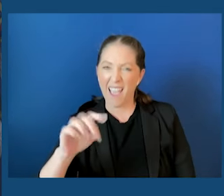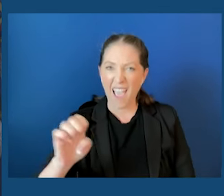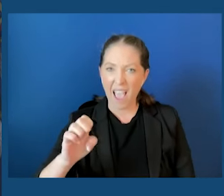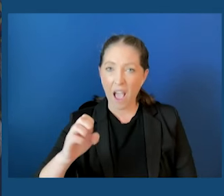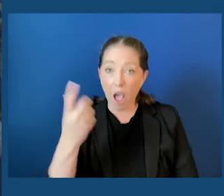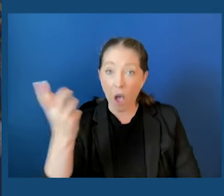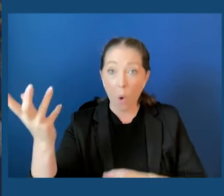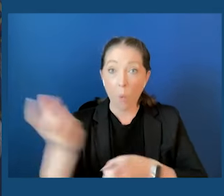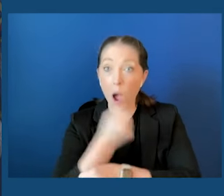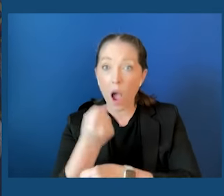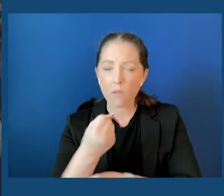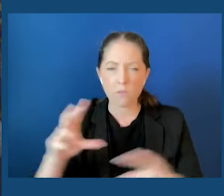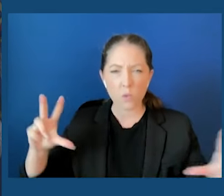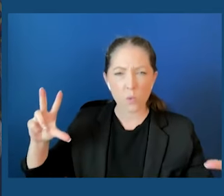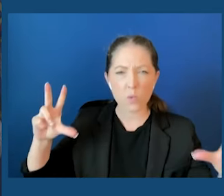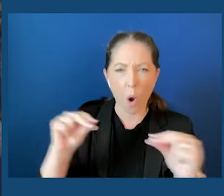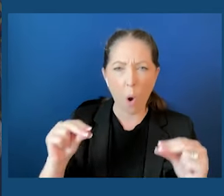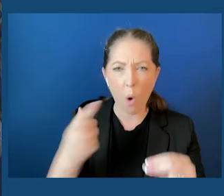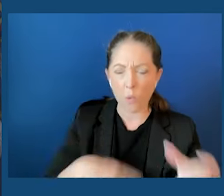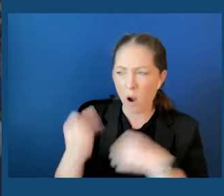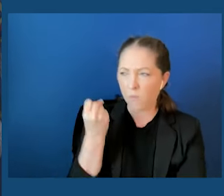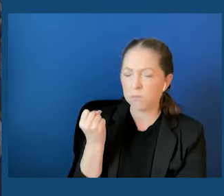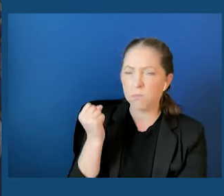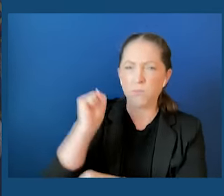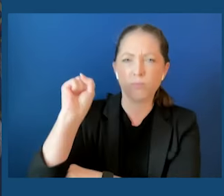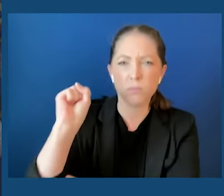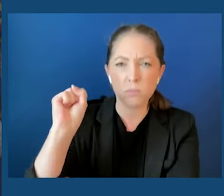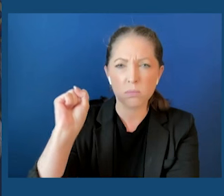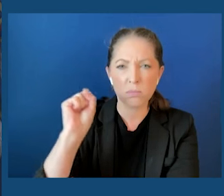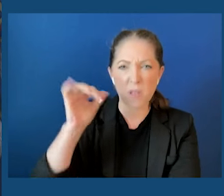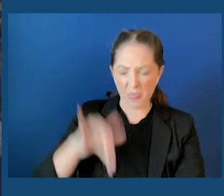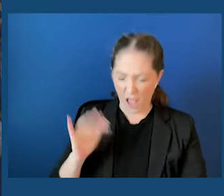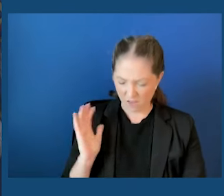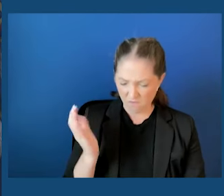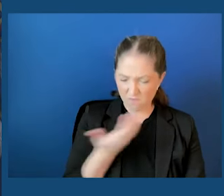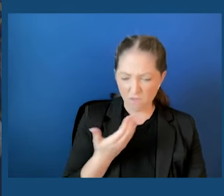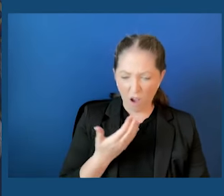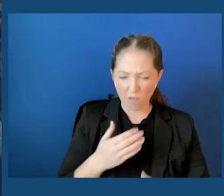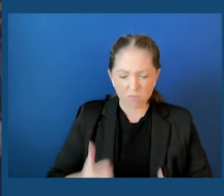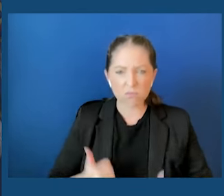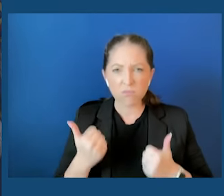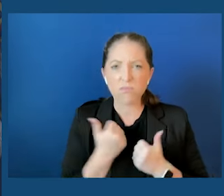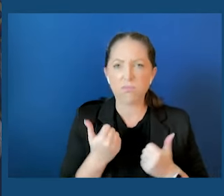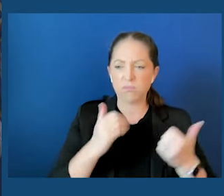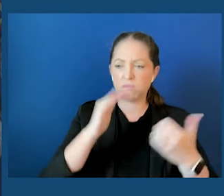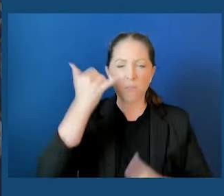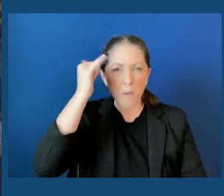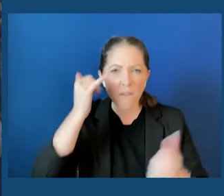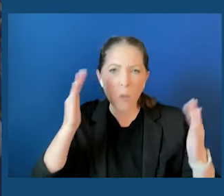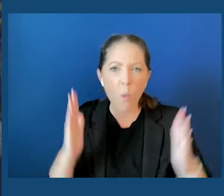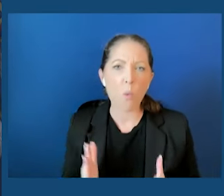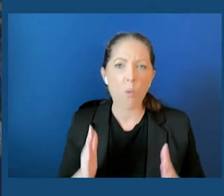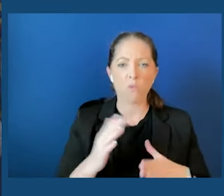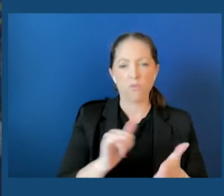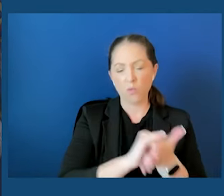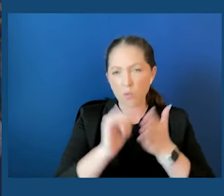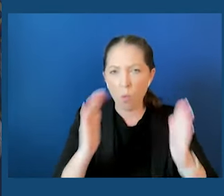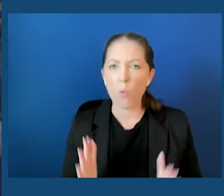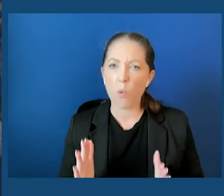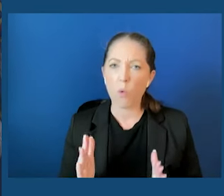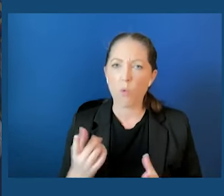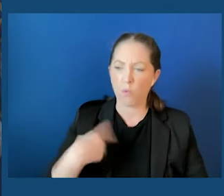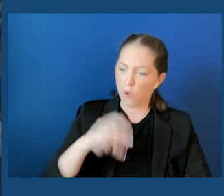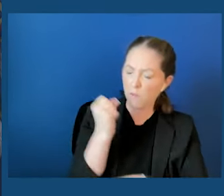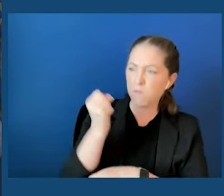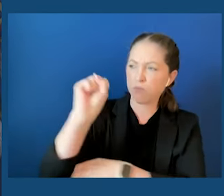only rise up stronger in the face of it. That's who we are as Buffalonians. That's who we are as New Yorkers. I'm a daughter